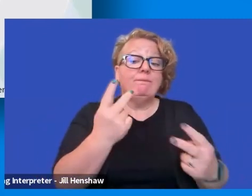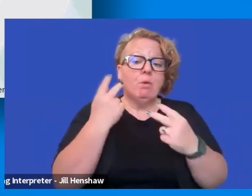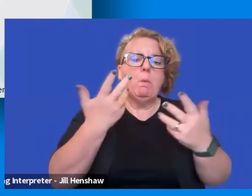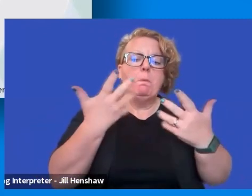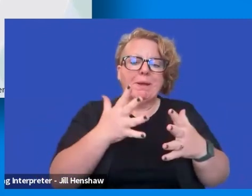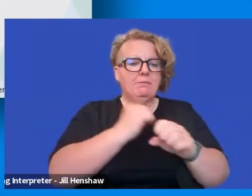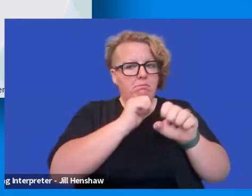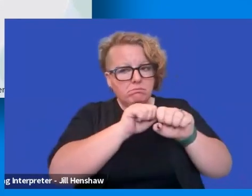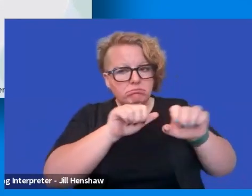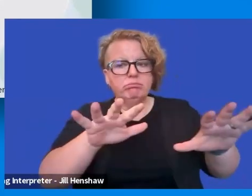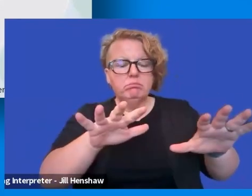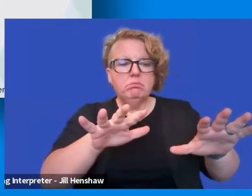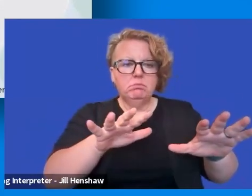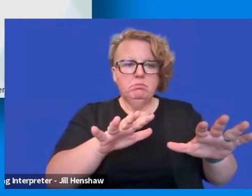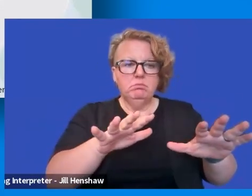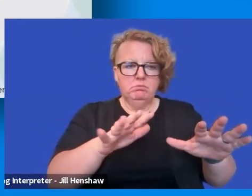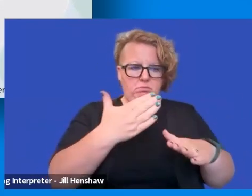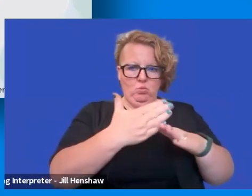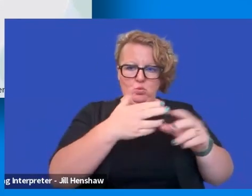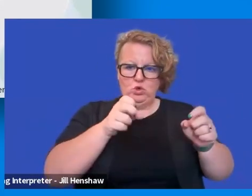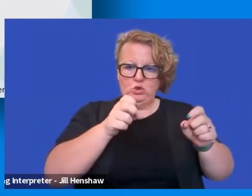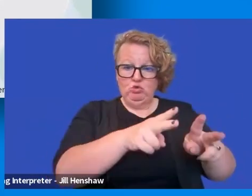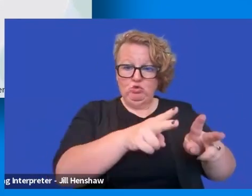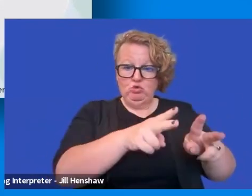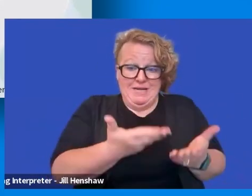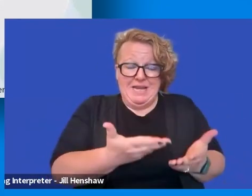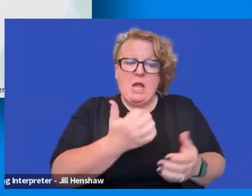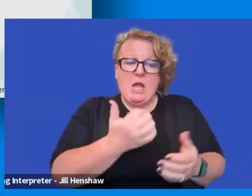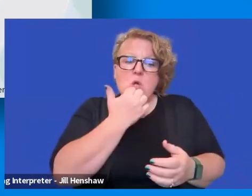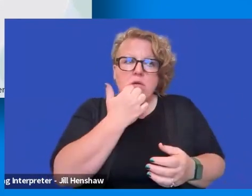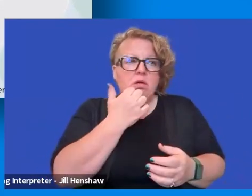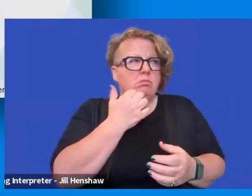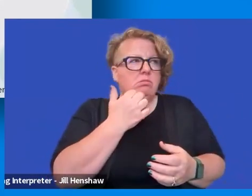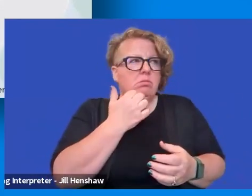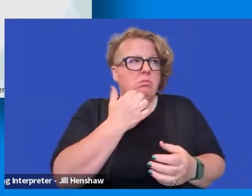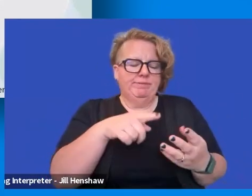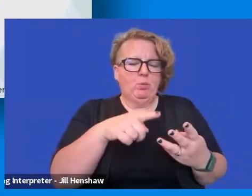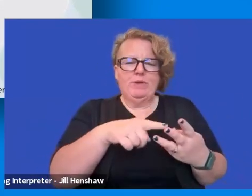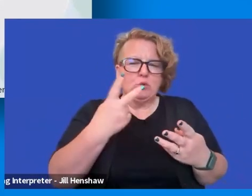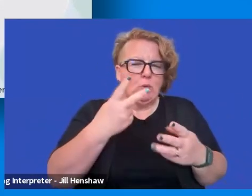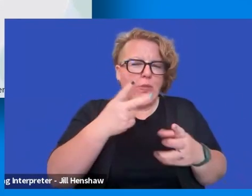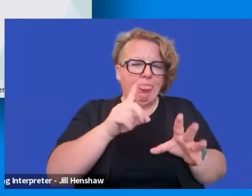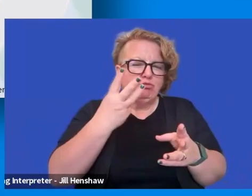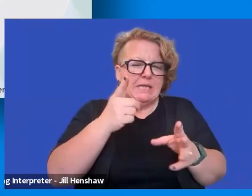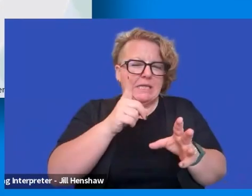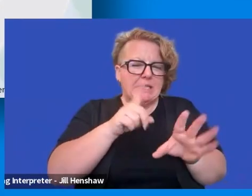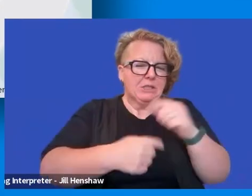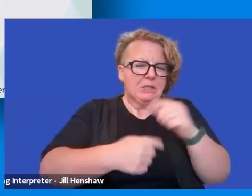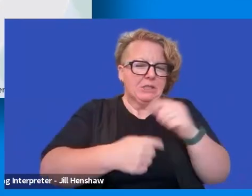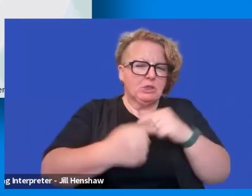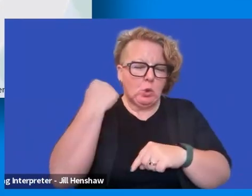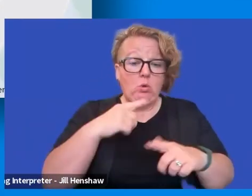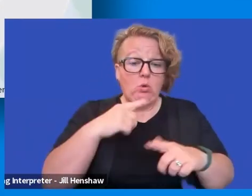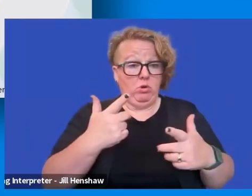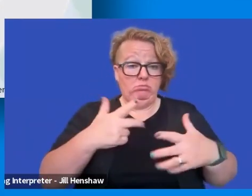published with the Workstream now 2 or 3 years ago. So we set out